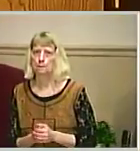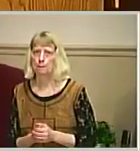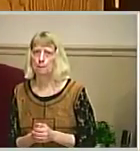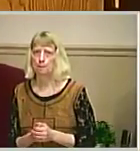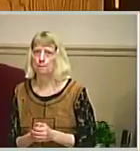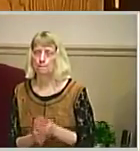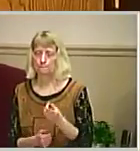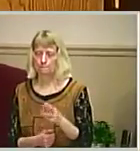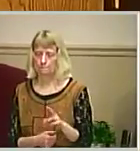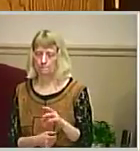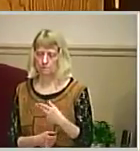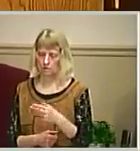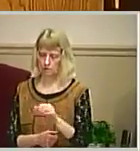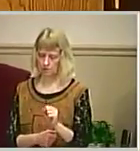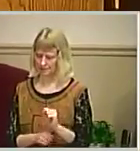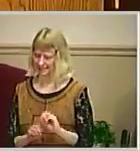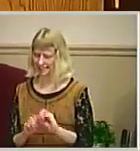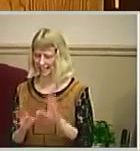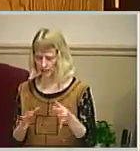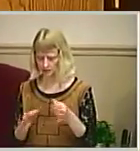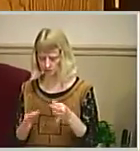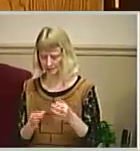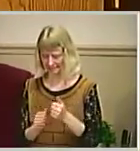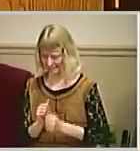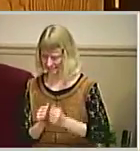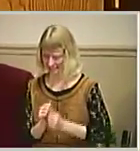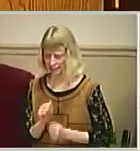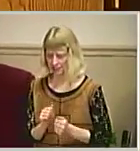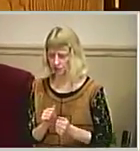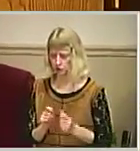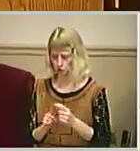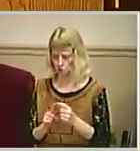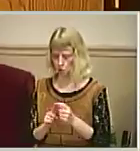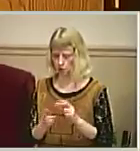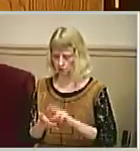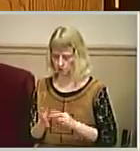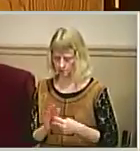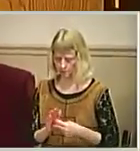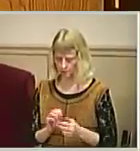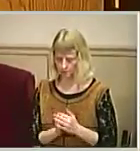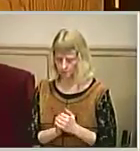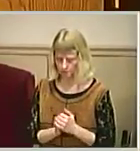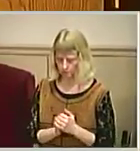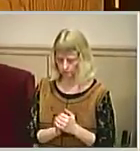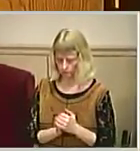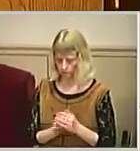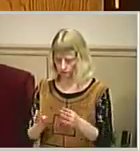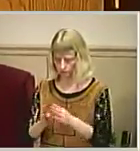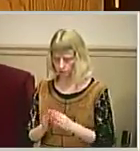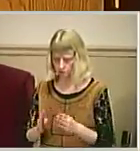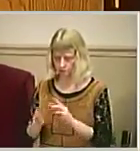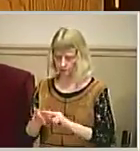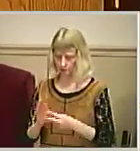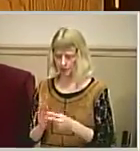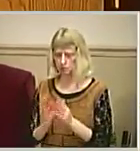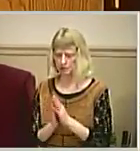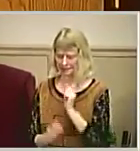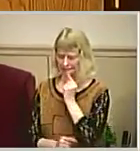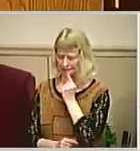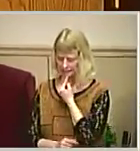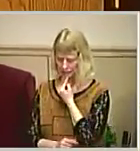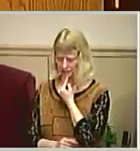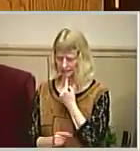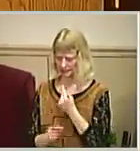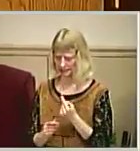Dr. Chris clearly identified what each one of these particular words stand for. Supplication means praying seriously